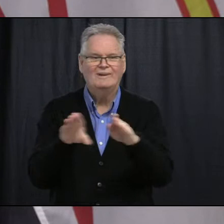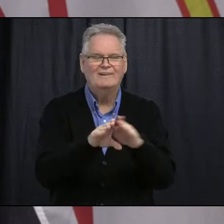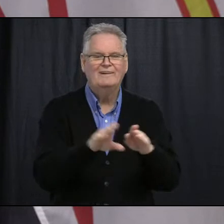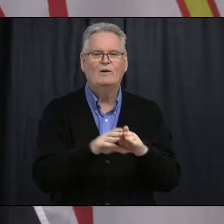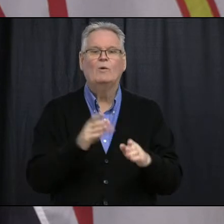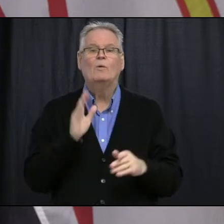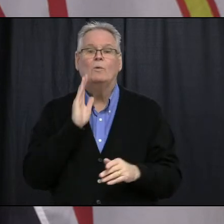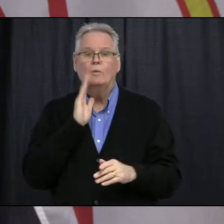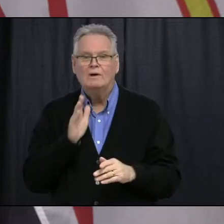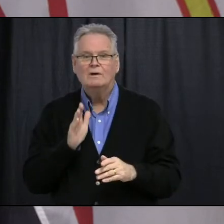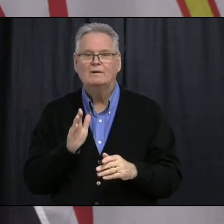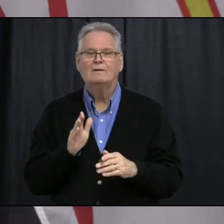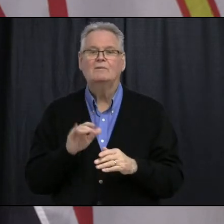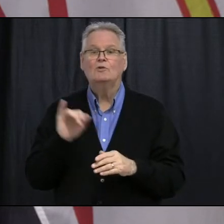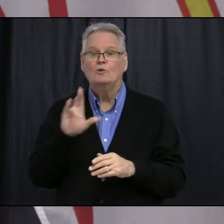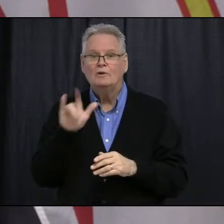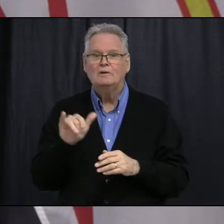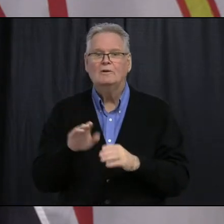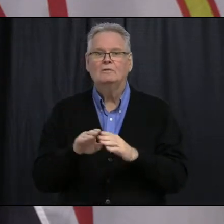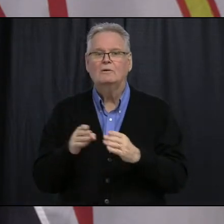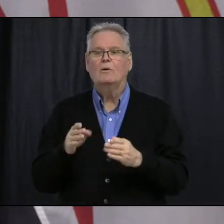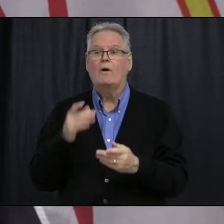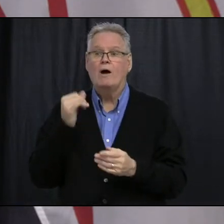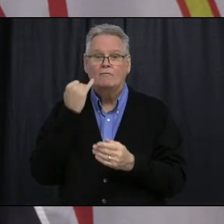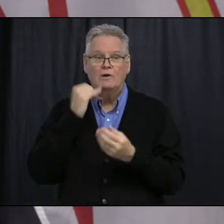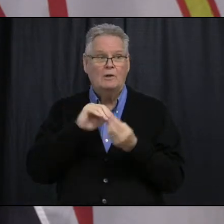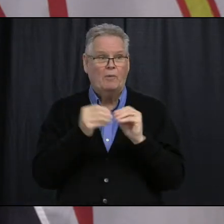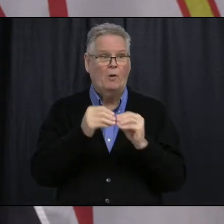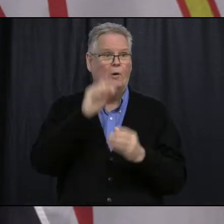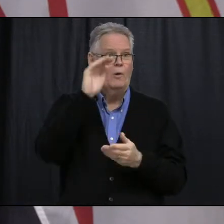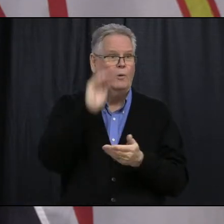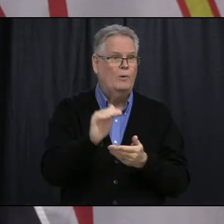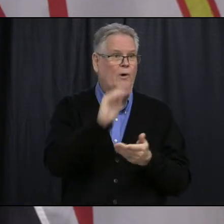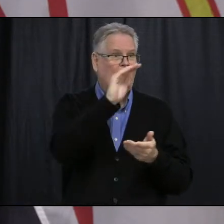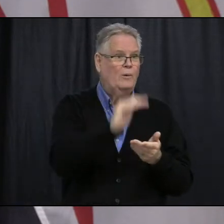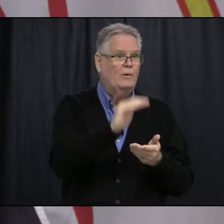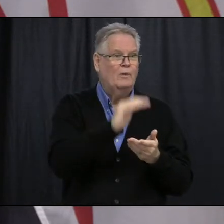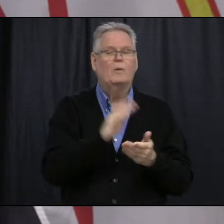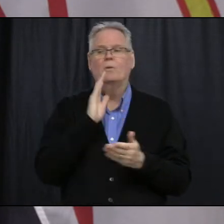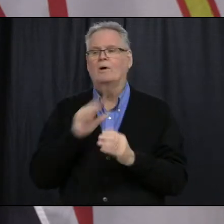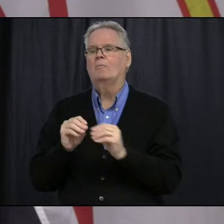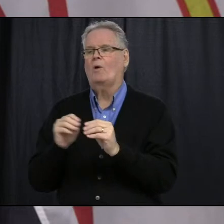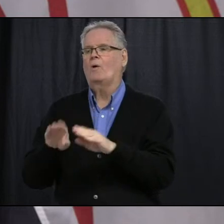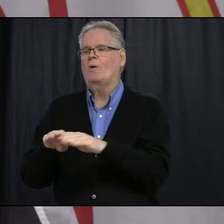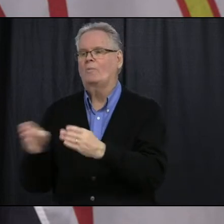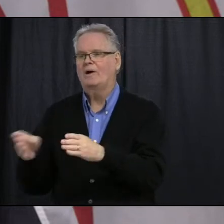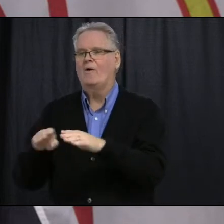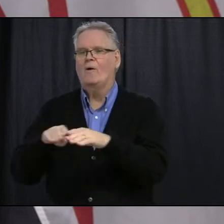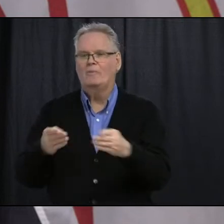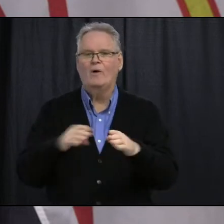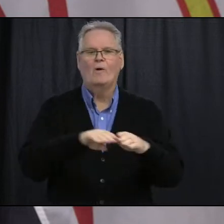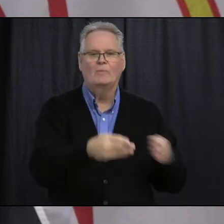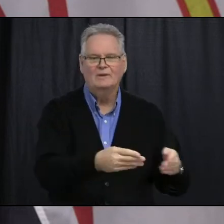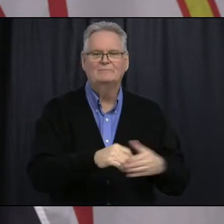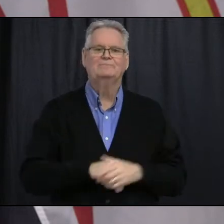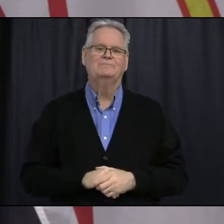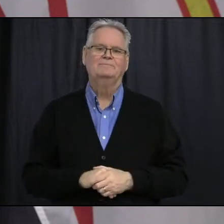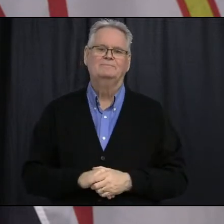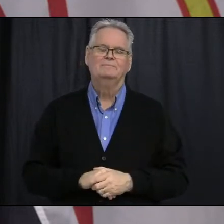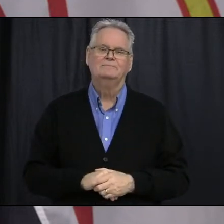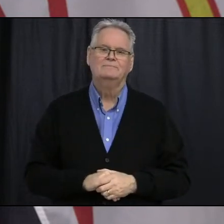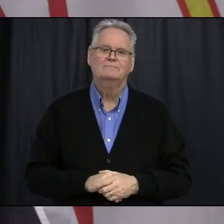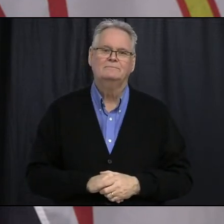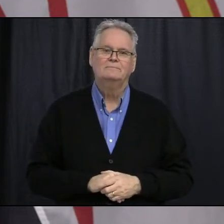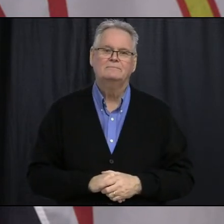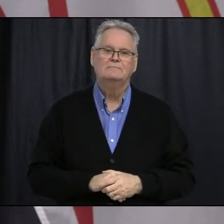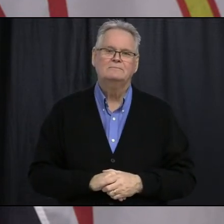provinces especially, I think, we'll really start to see the impact of vaccinations at that time, because we'll watch and